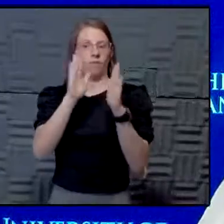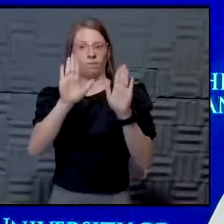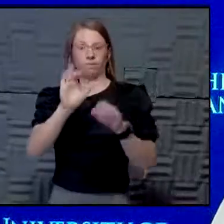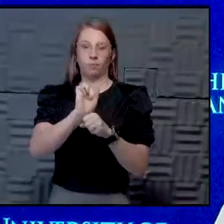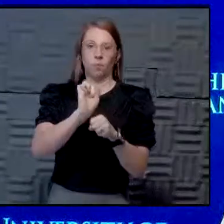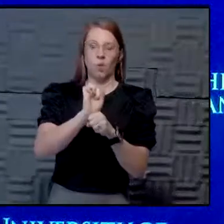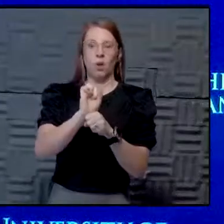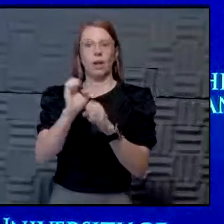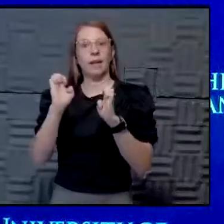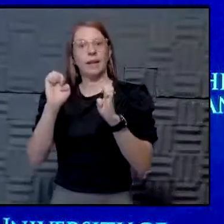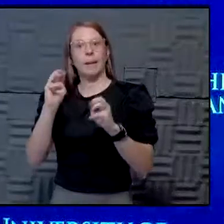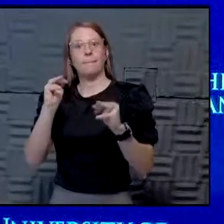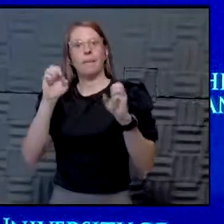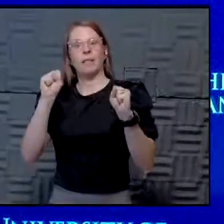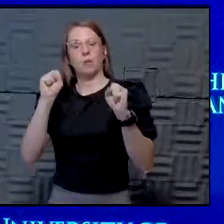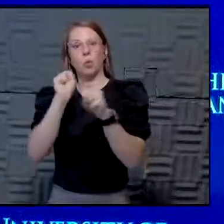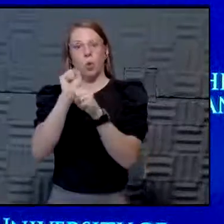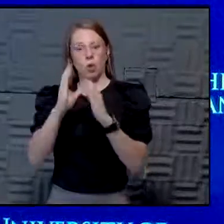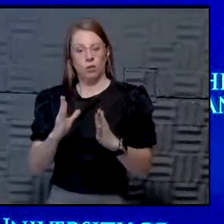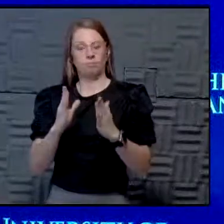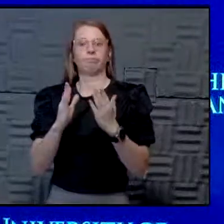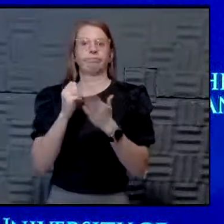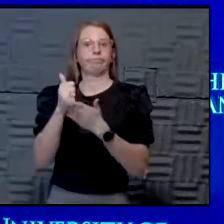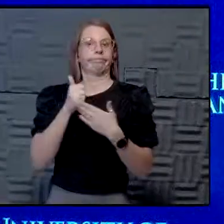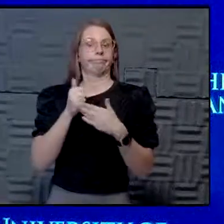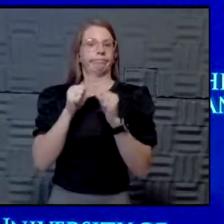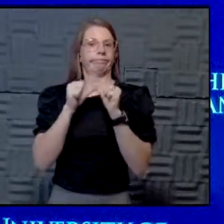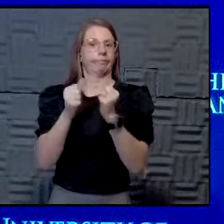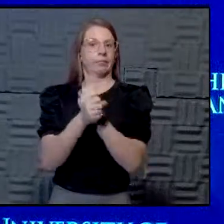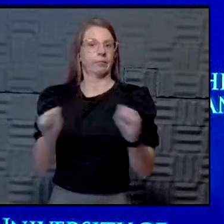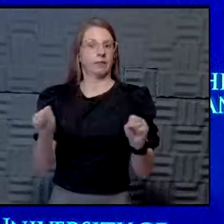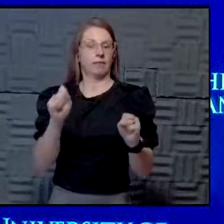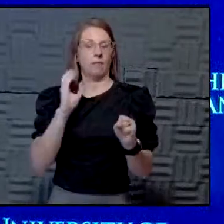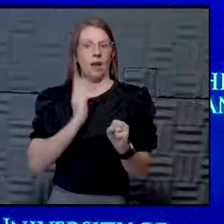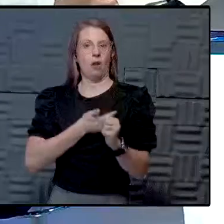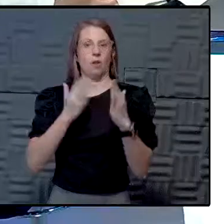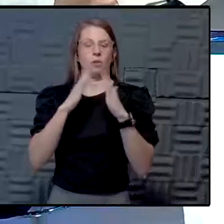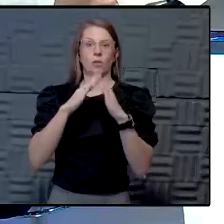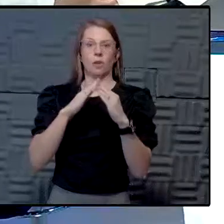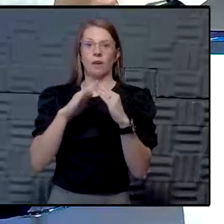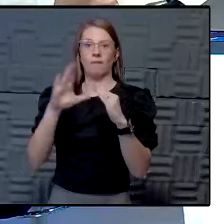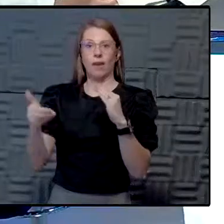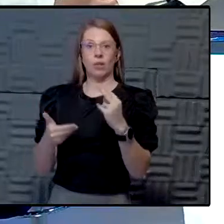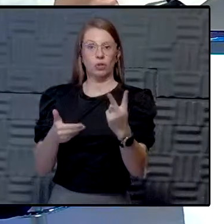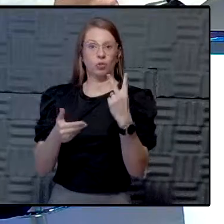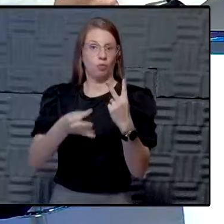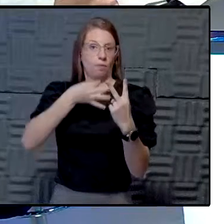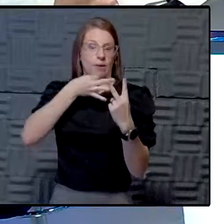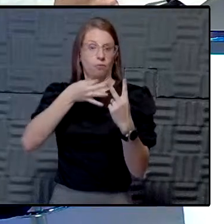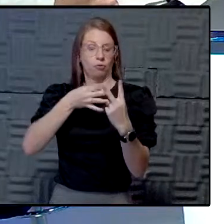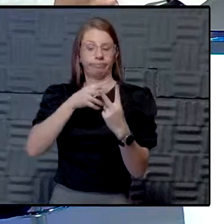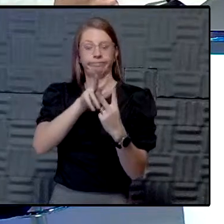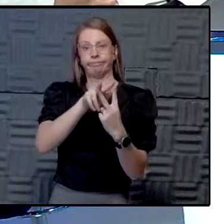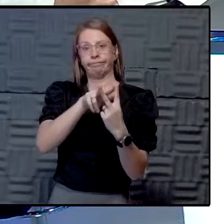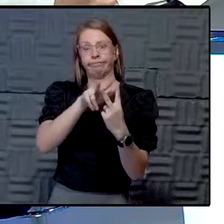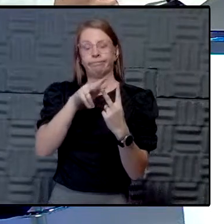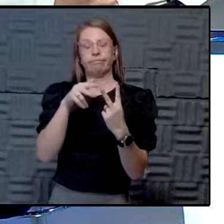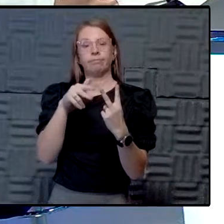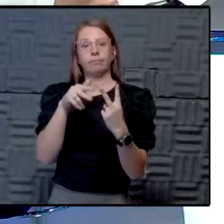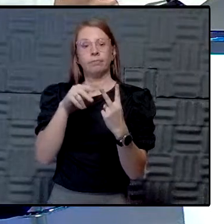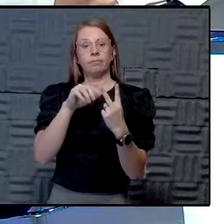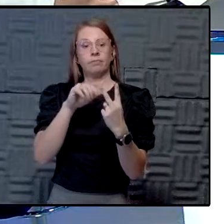that emergency workers do to keep us healthy and safe in our communities. We have invited two of our outstanding experts to explain how